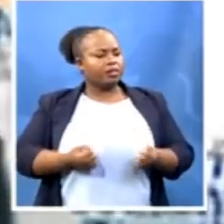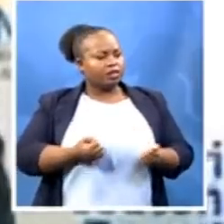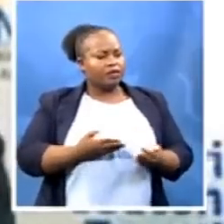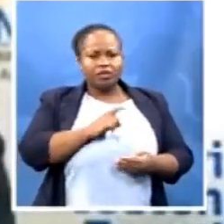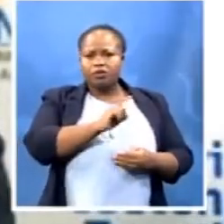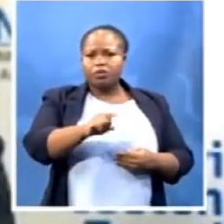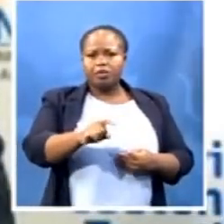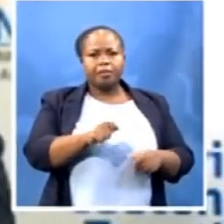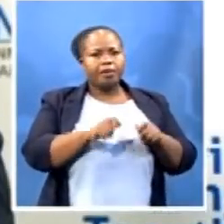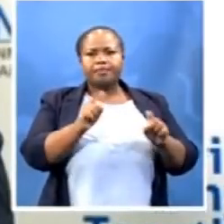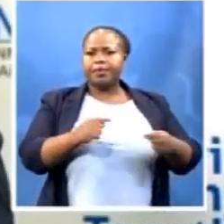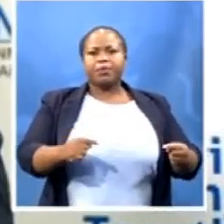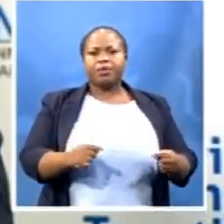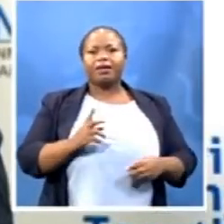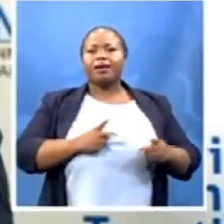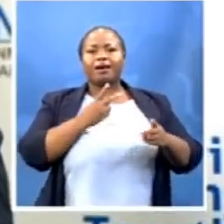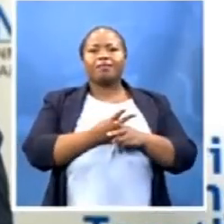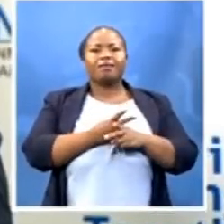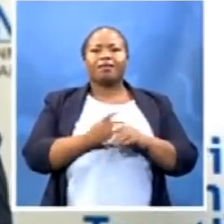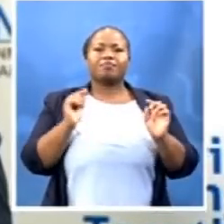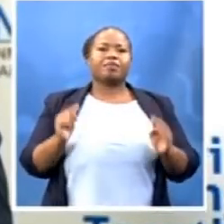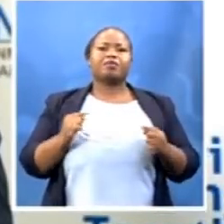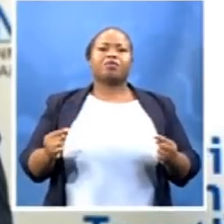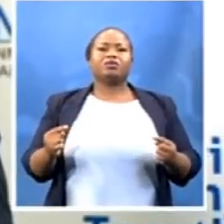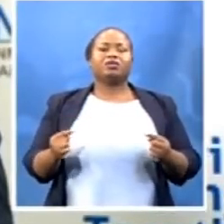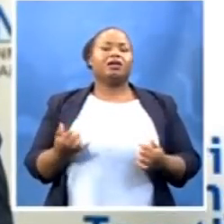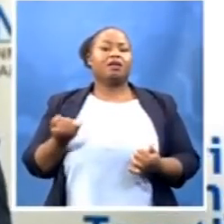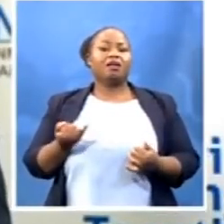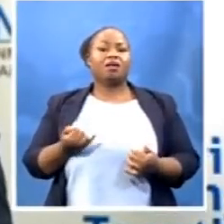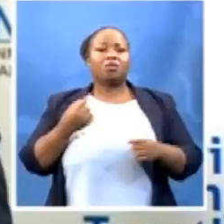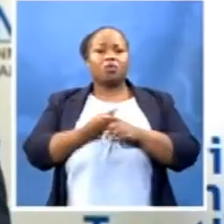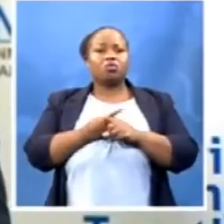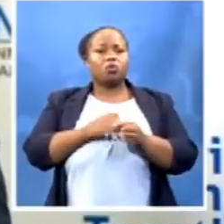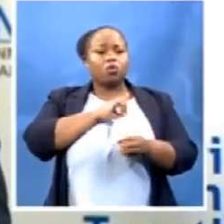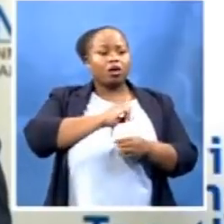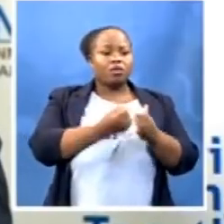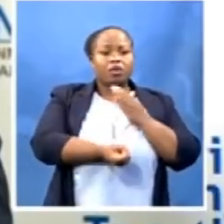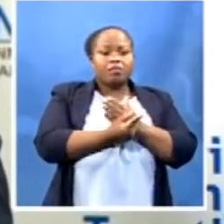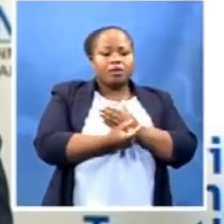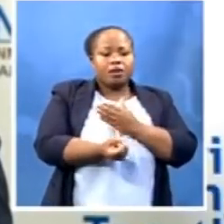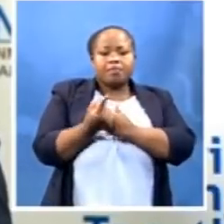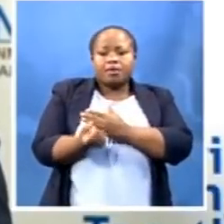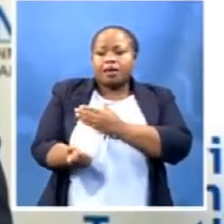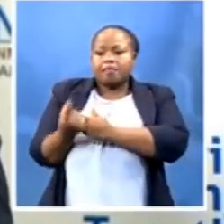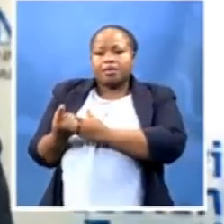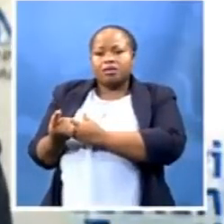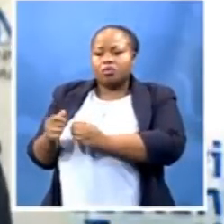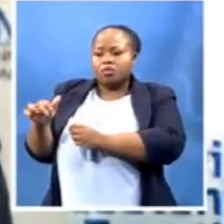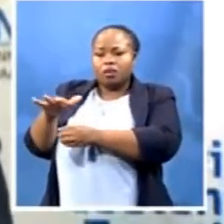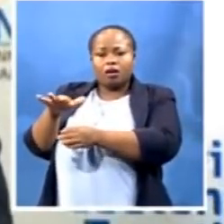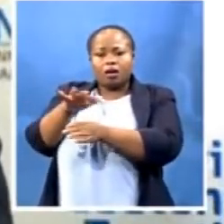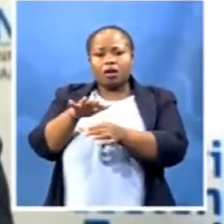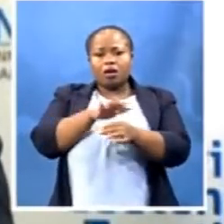formalize the settlements that mushroom out of these invasions. In light of all this, the province and all